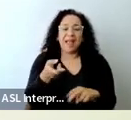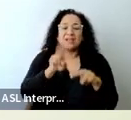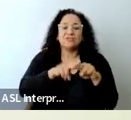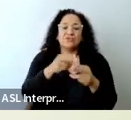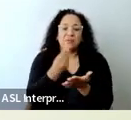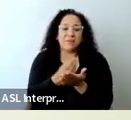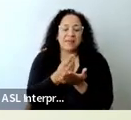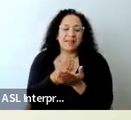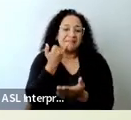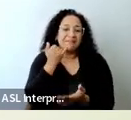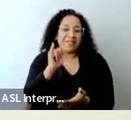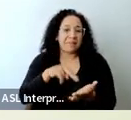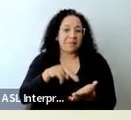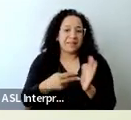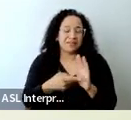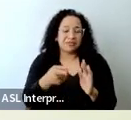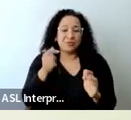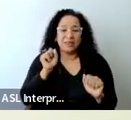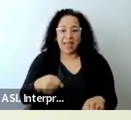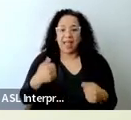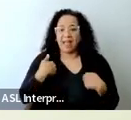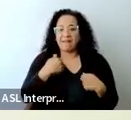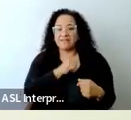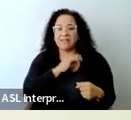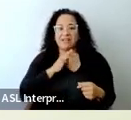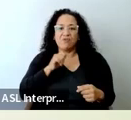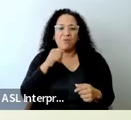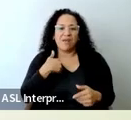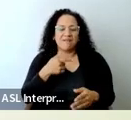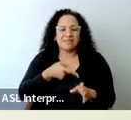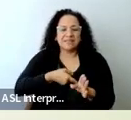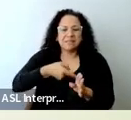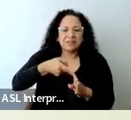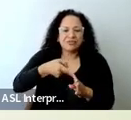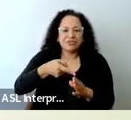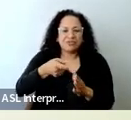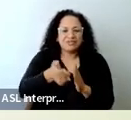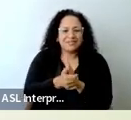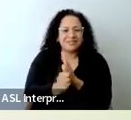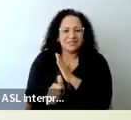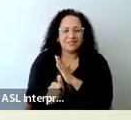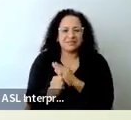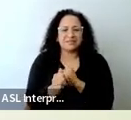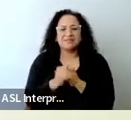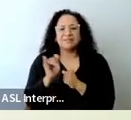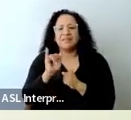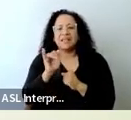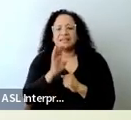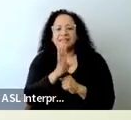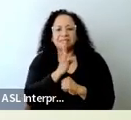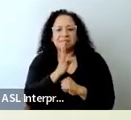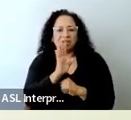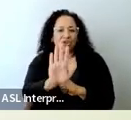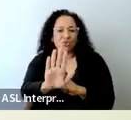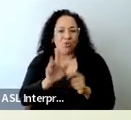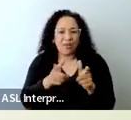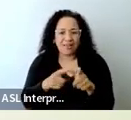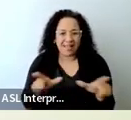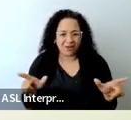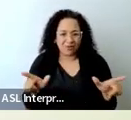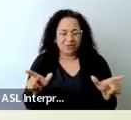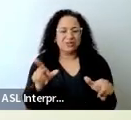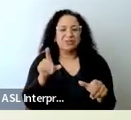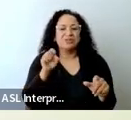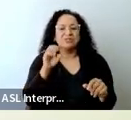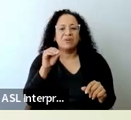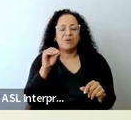money if that means you can have staff who have specialized skills. like speaking your language.